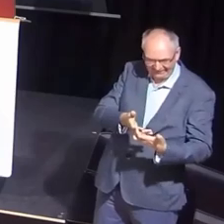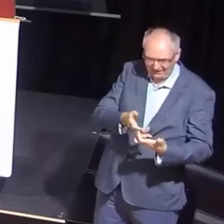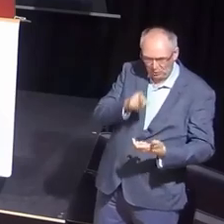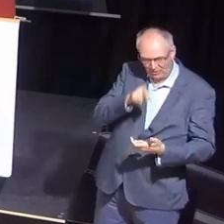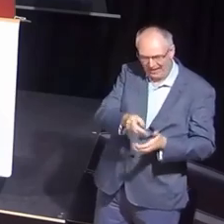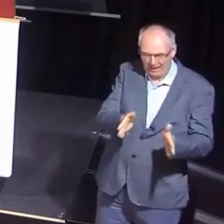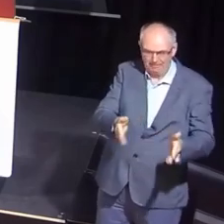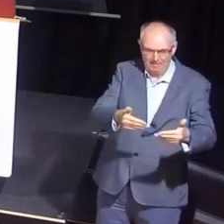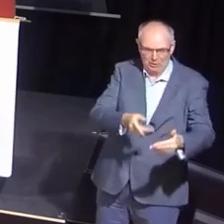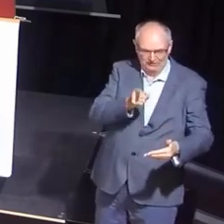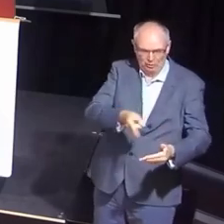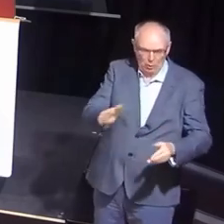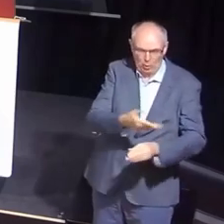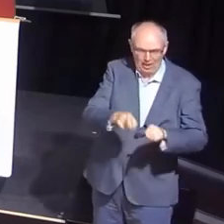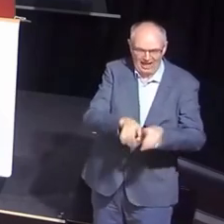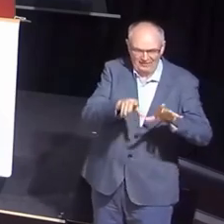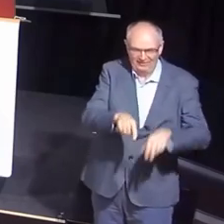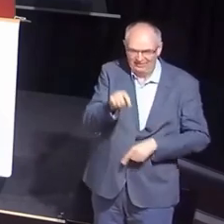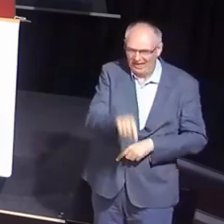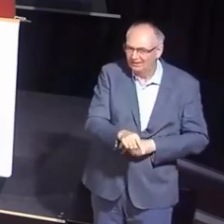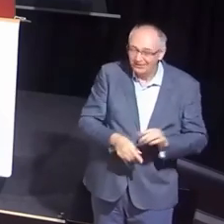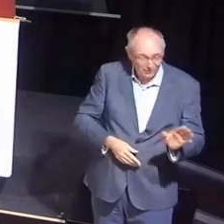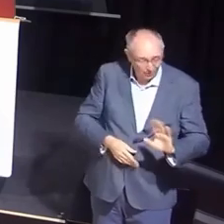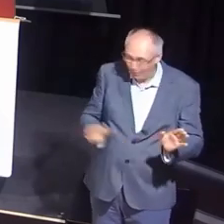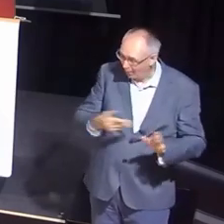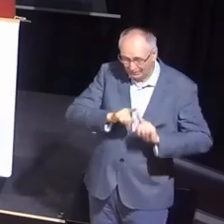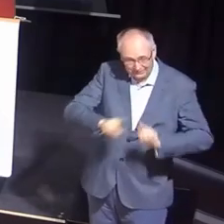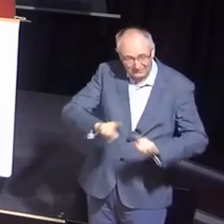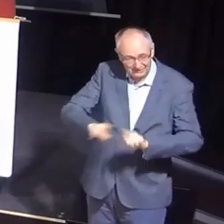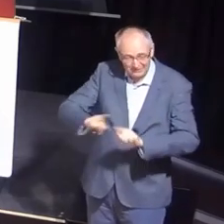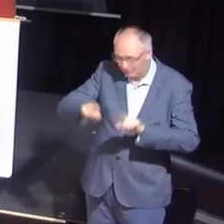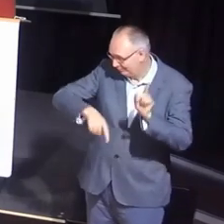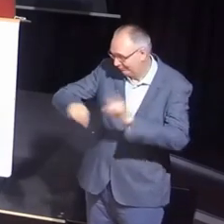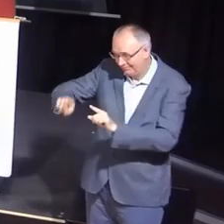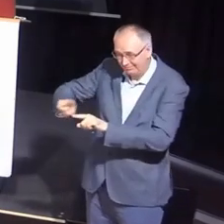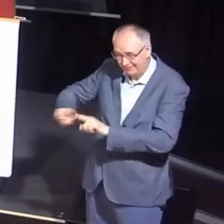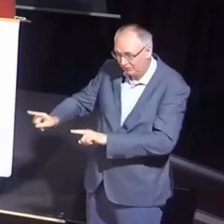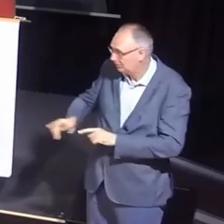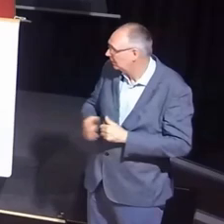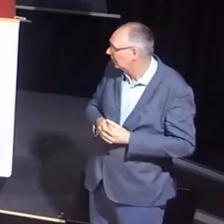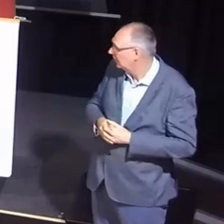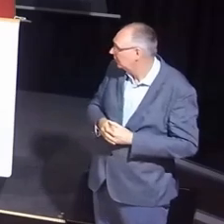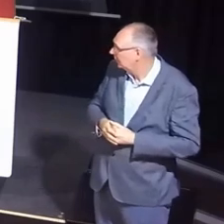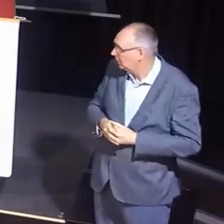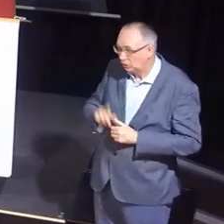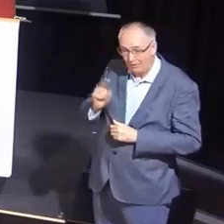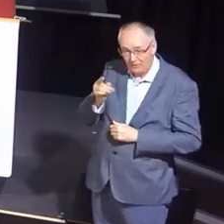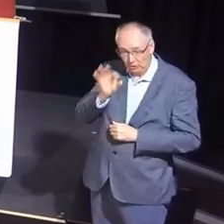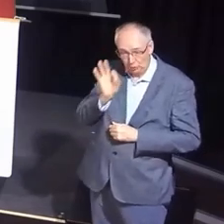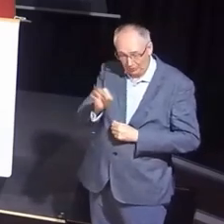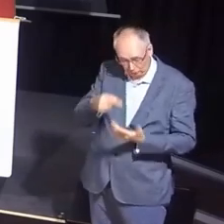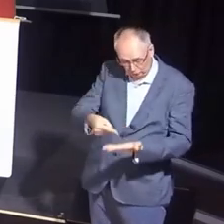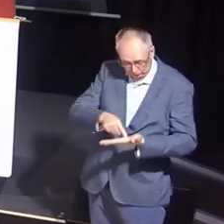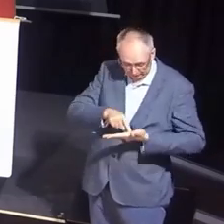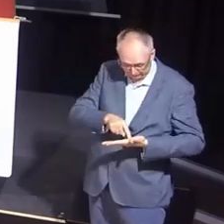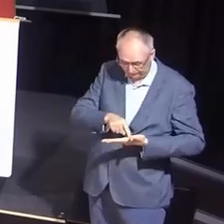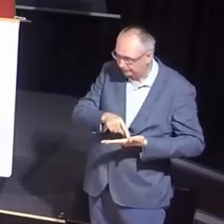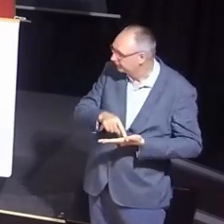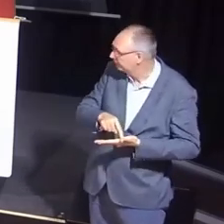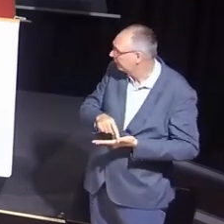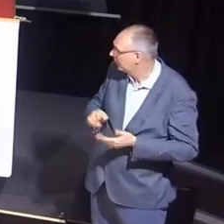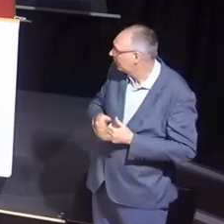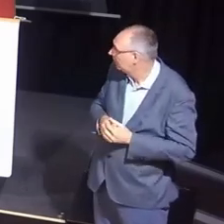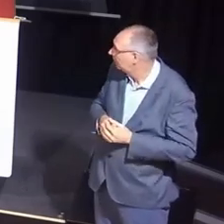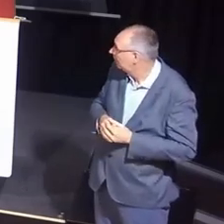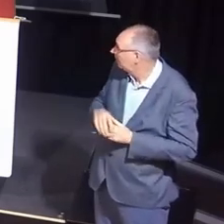We are all very unique and very different. So on that note, I'd like to start our first question. So for our first question, I just want to talk about